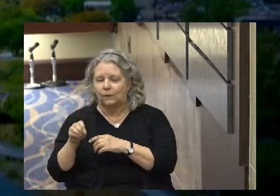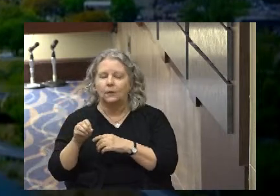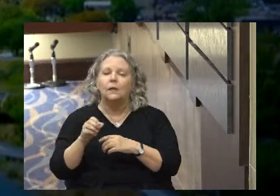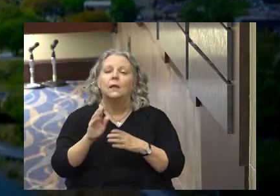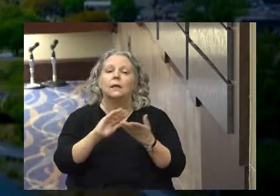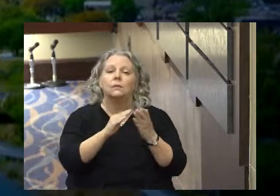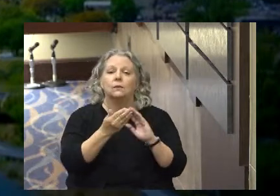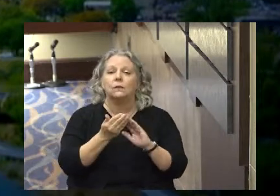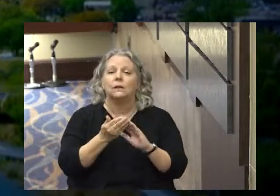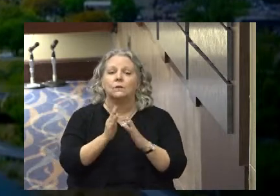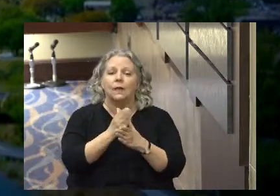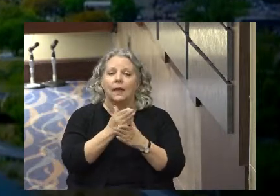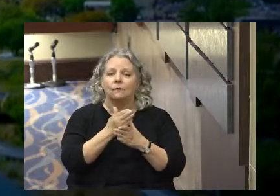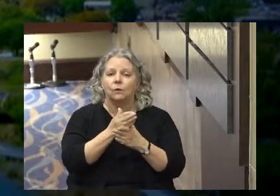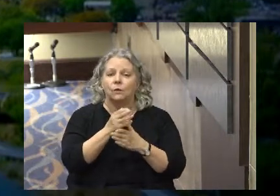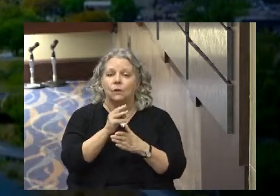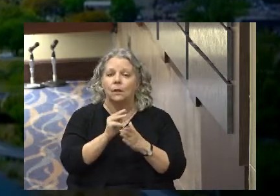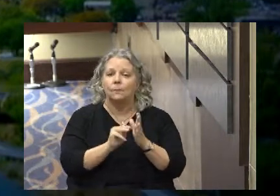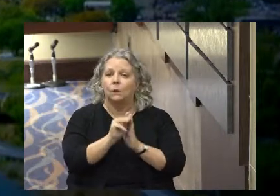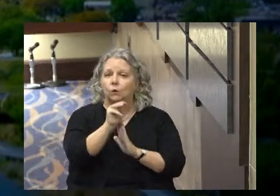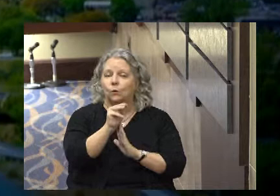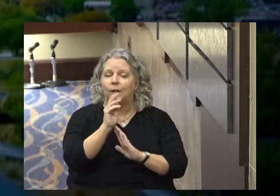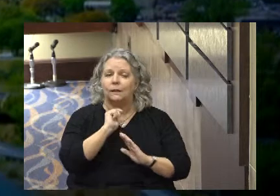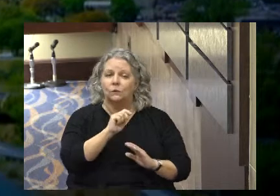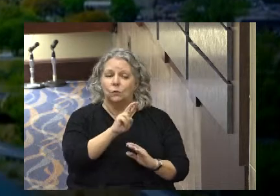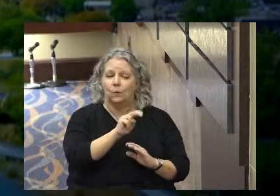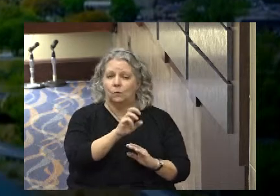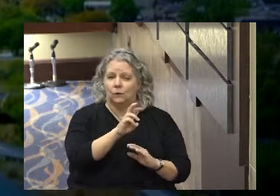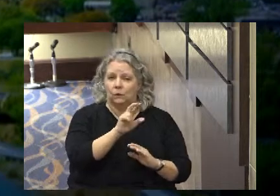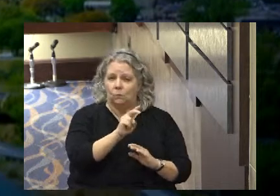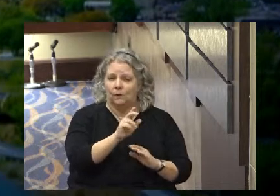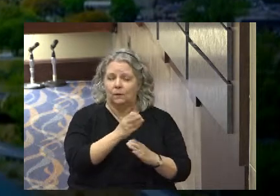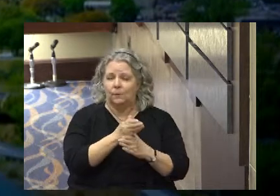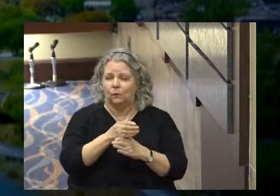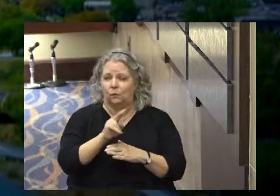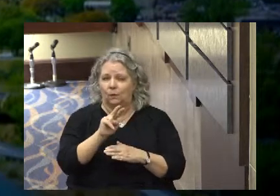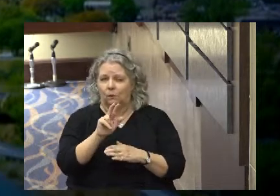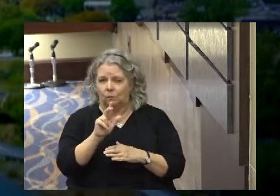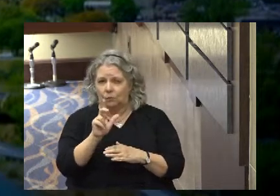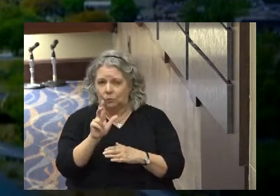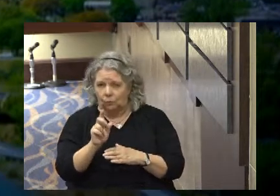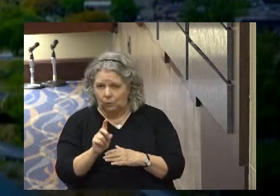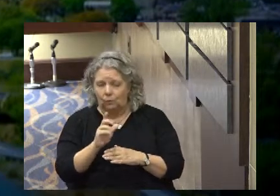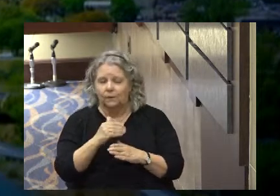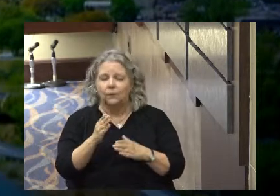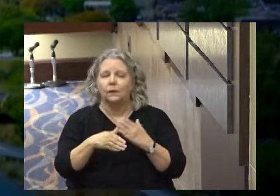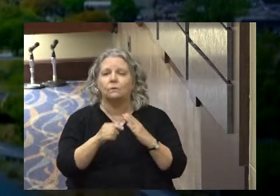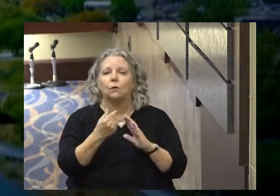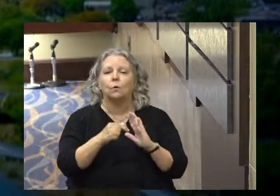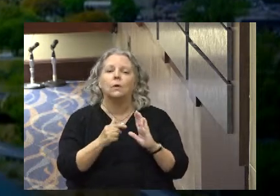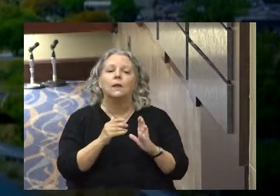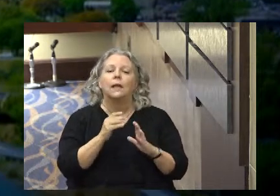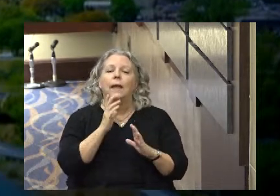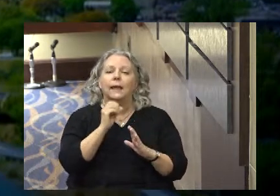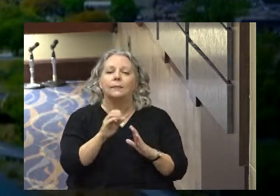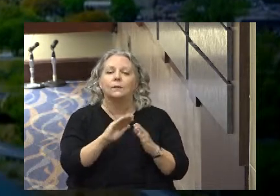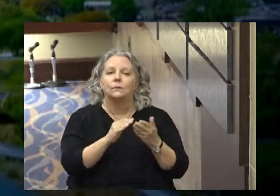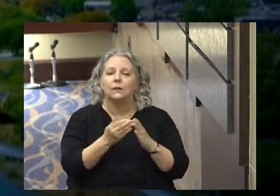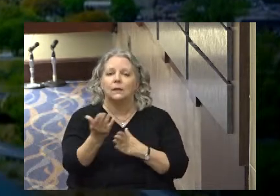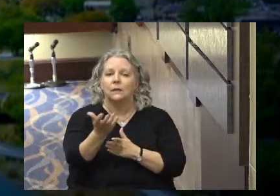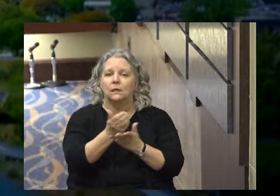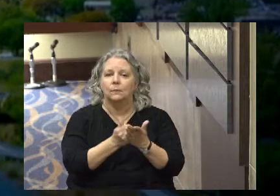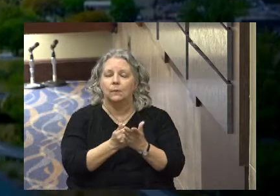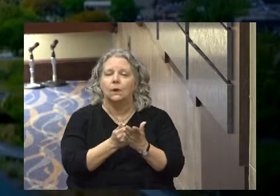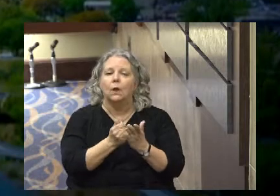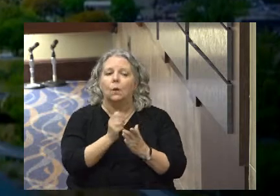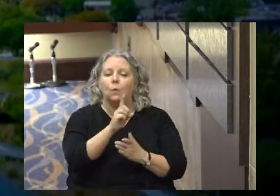is 236 days compared to 261 days at the end of the prior quarter. And the city has generated investment earnings of $1.1